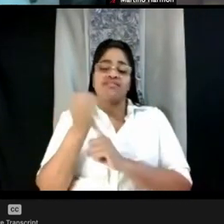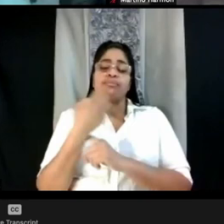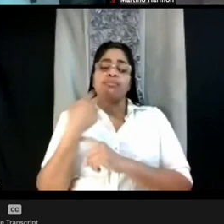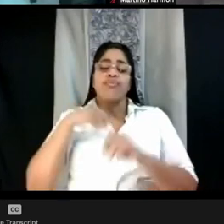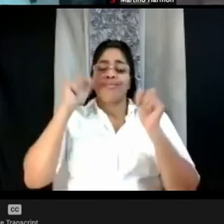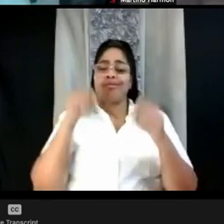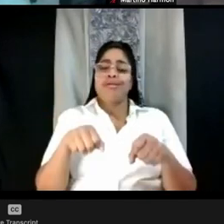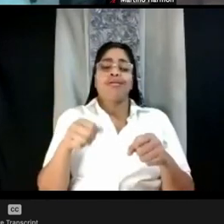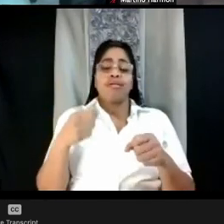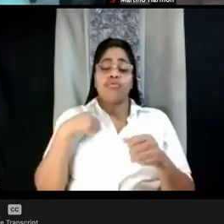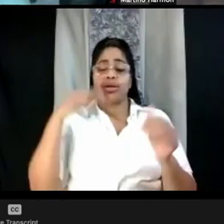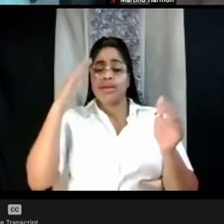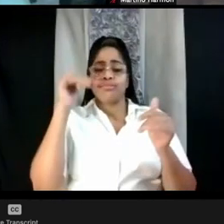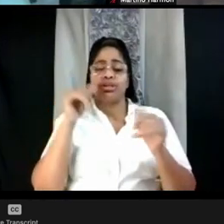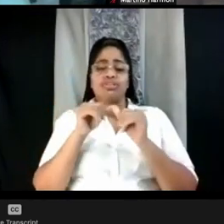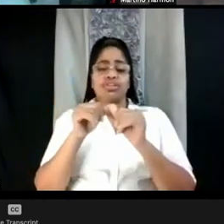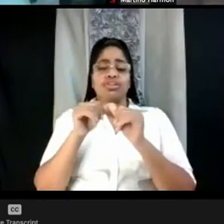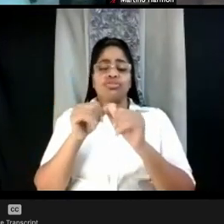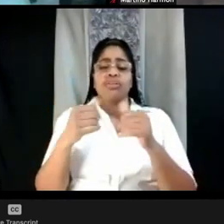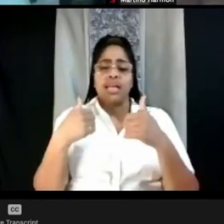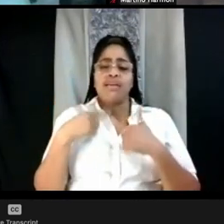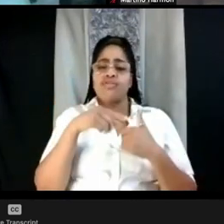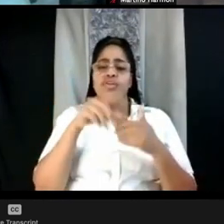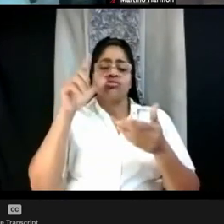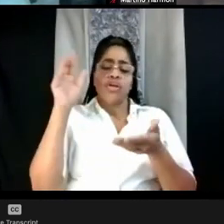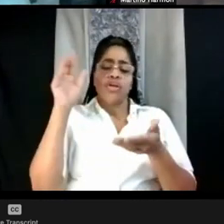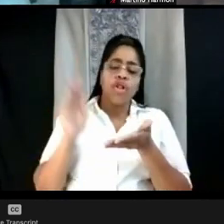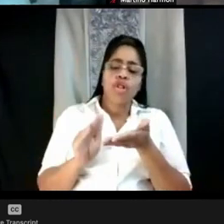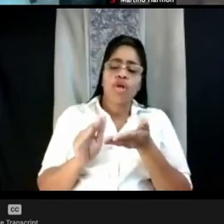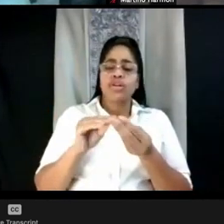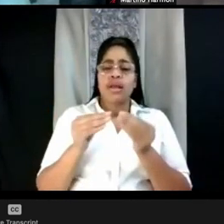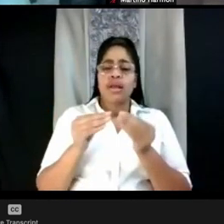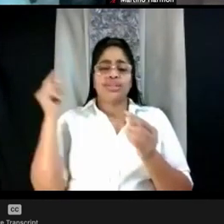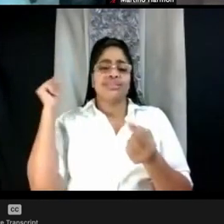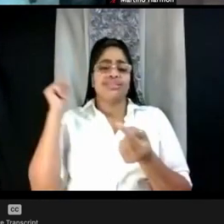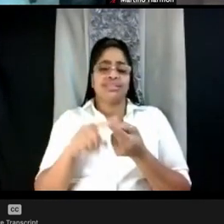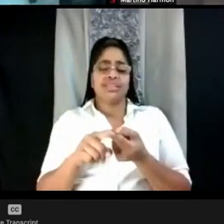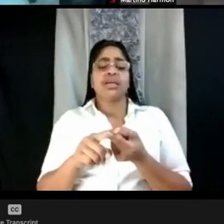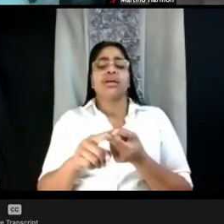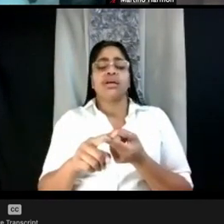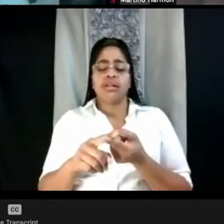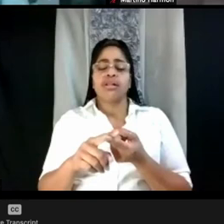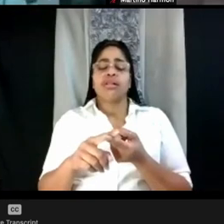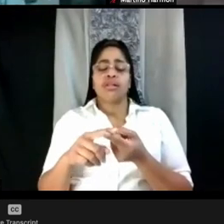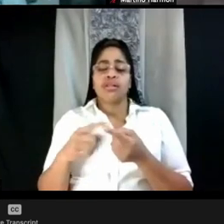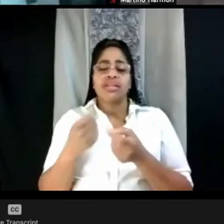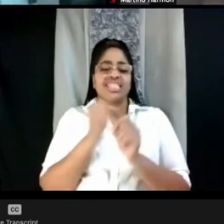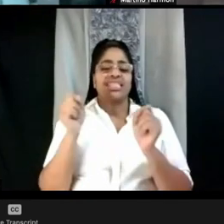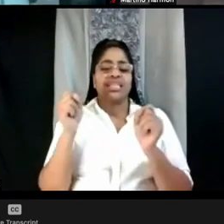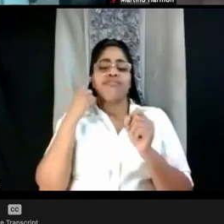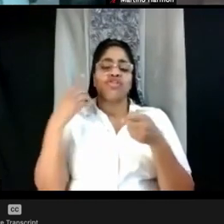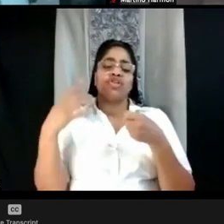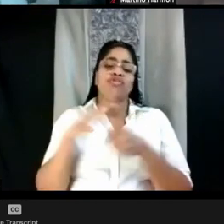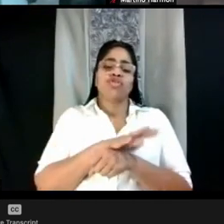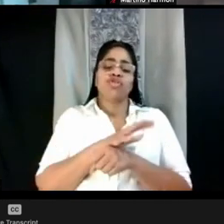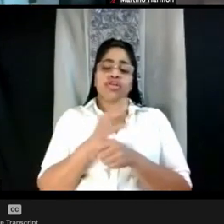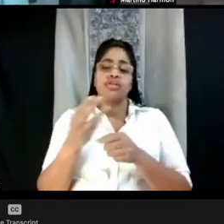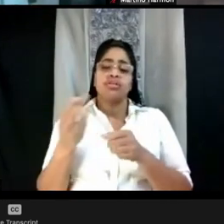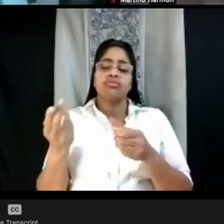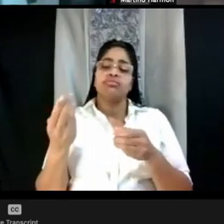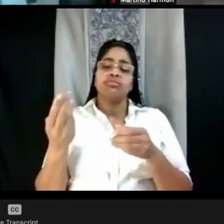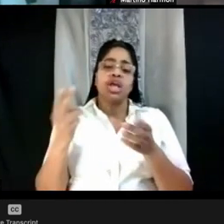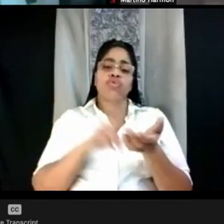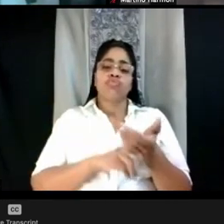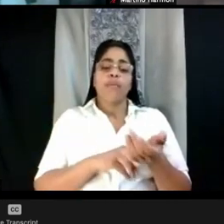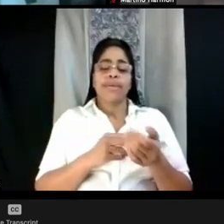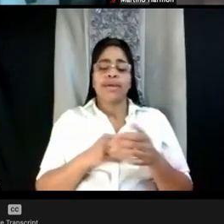We expect to continue to have those lower numbers until it's safer to expand to full enrollment. The other thing I want to let you know